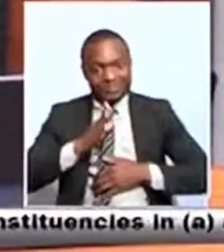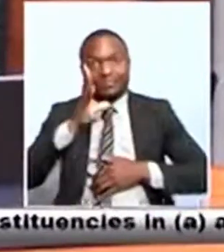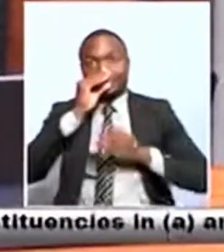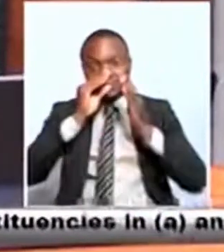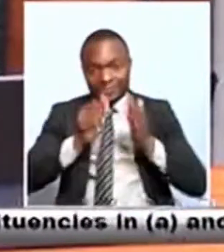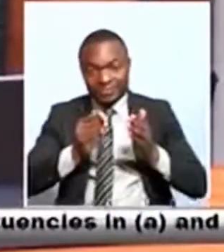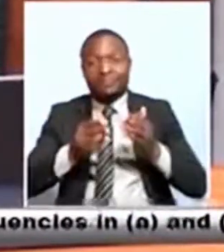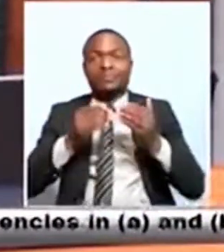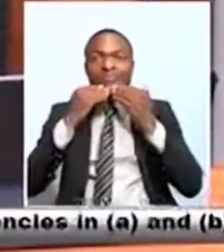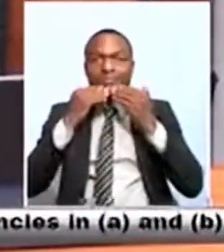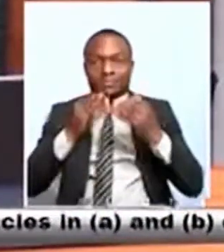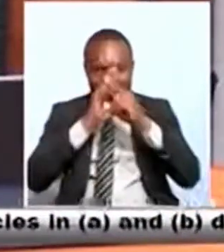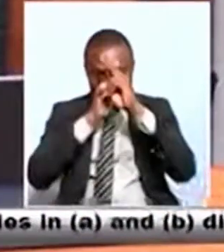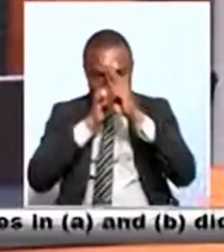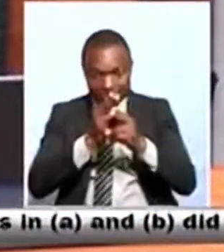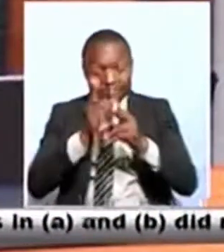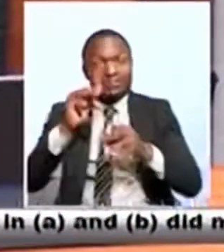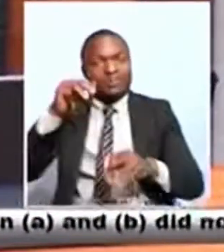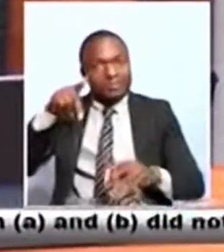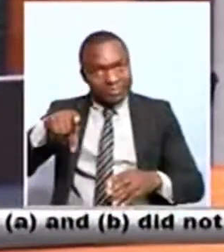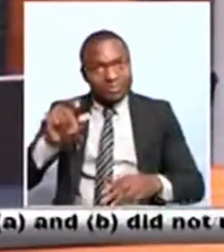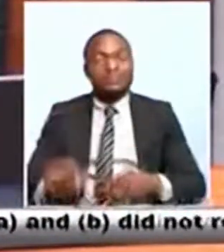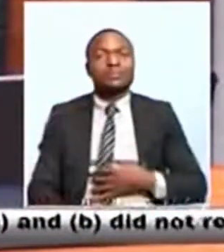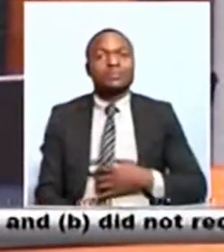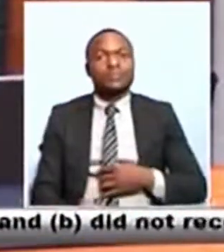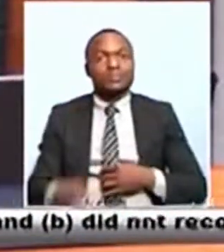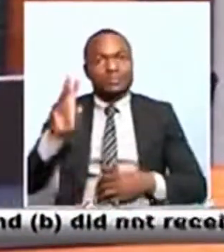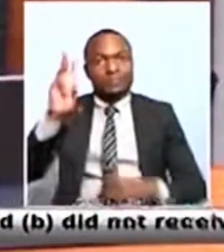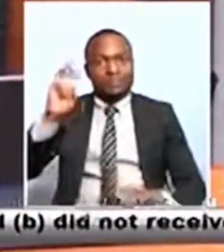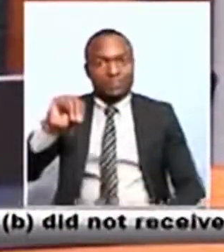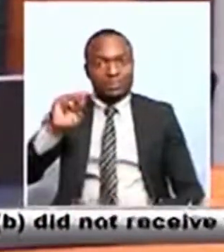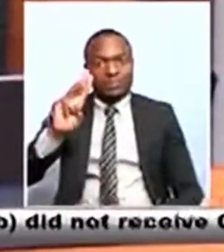Thank you. The Honorable Member for Mwandi.